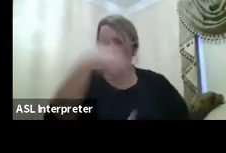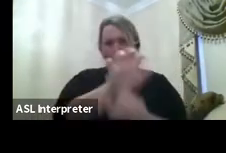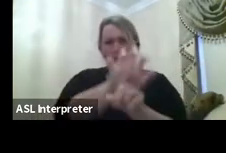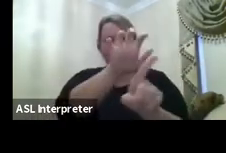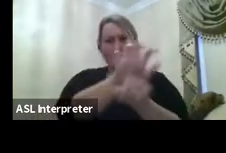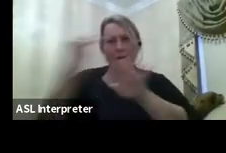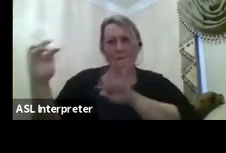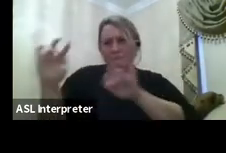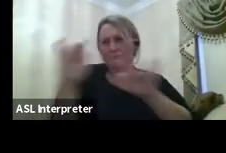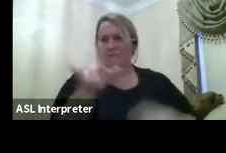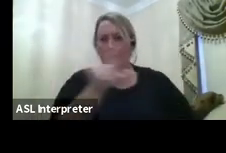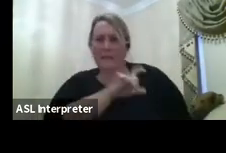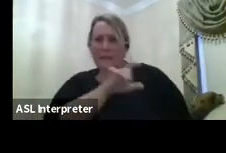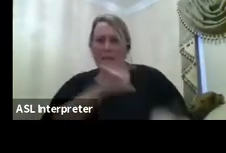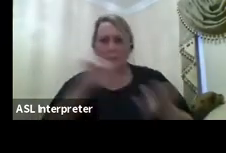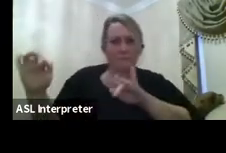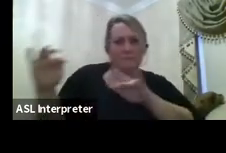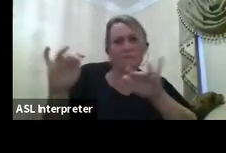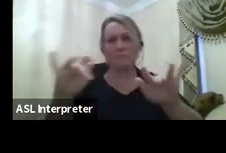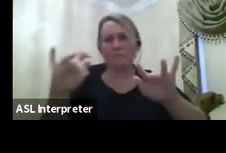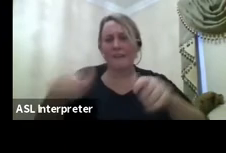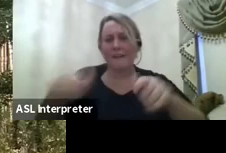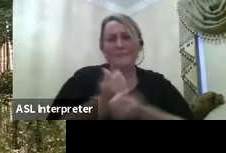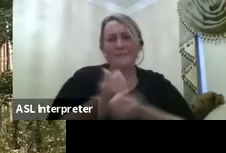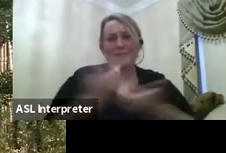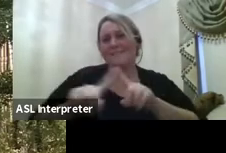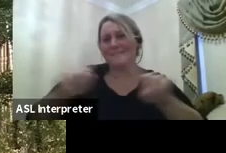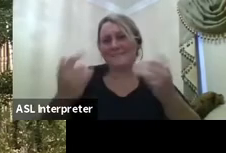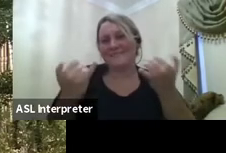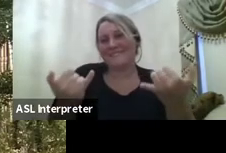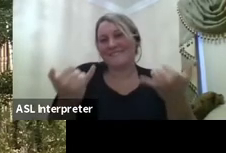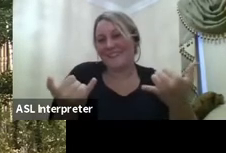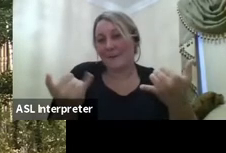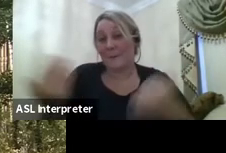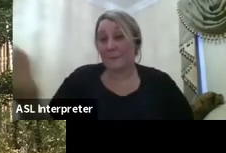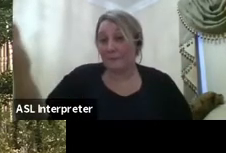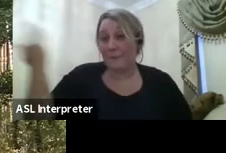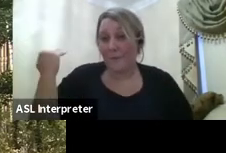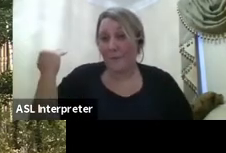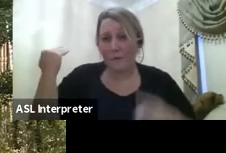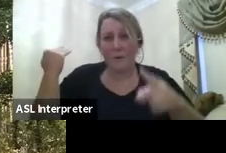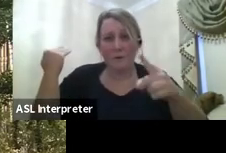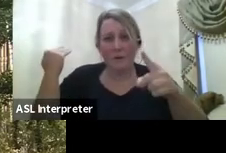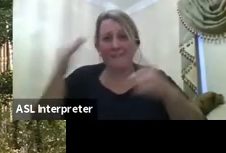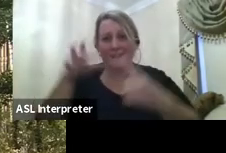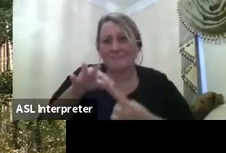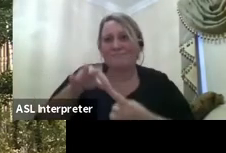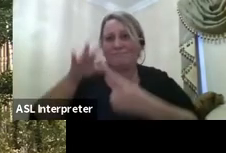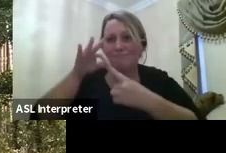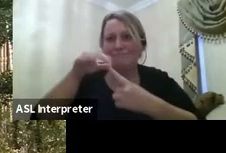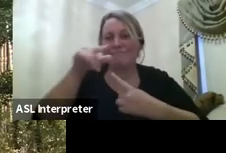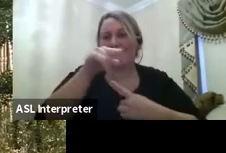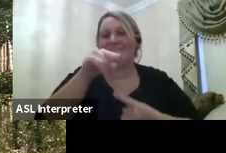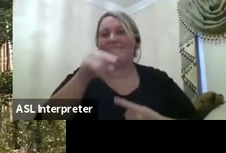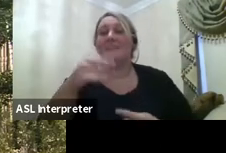like the whole thing is, is different, but I think that, um, these moments are the ones that I think about as really being